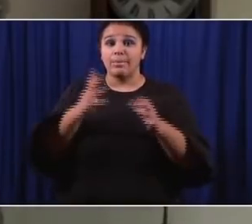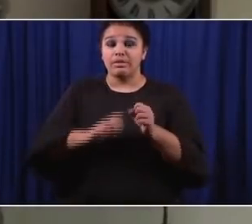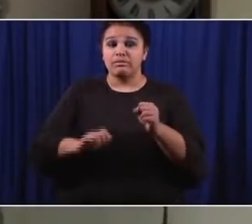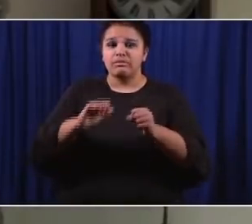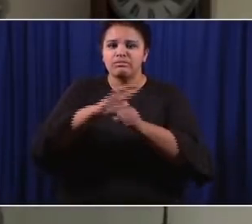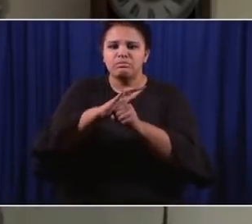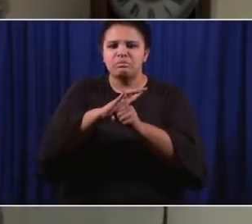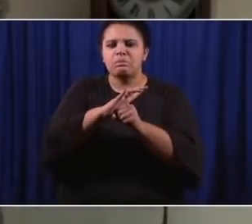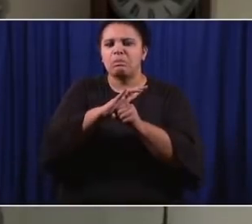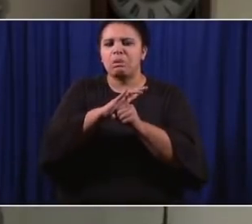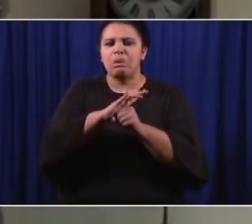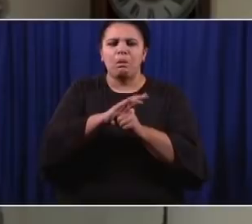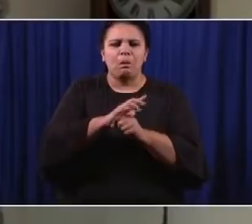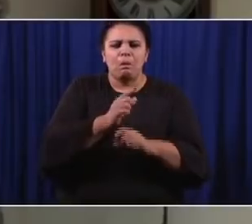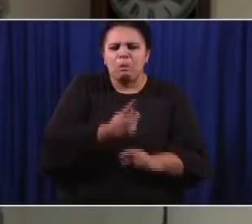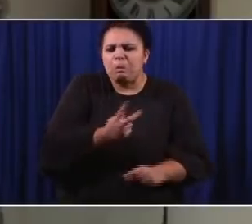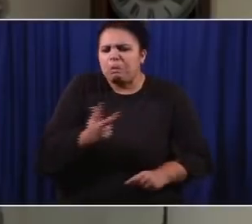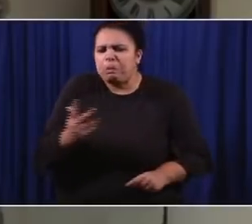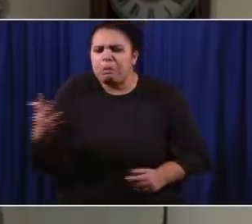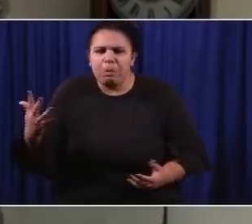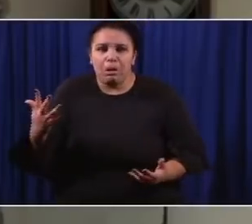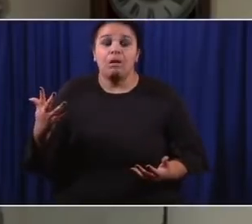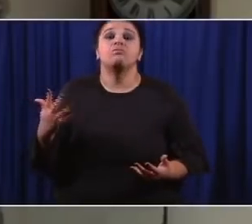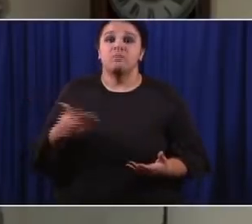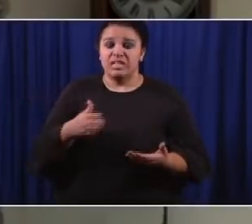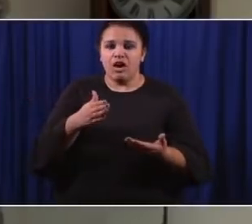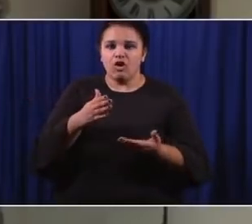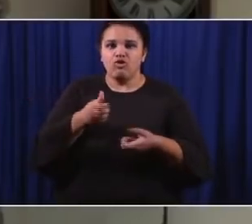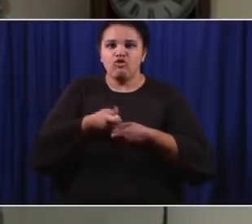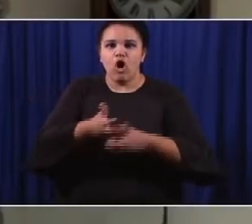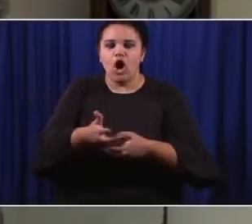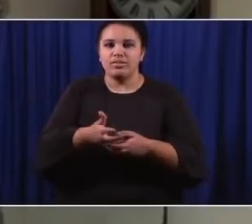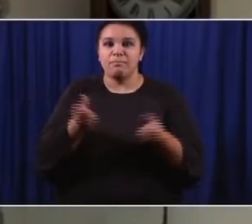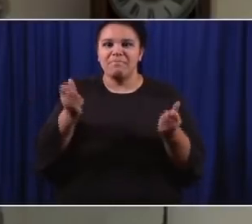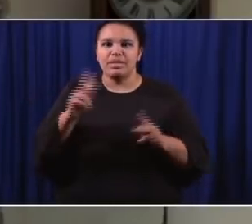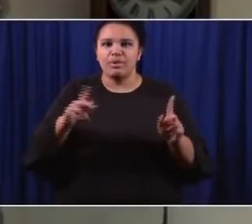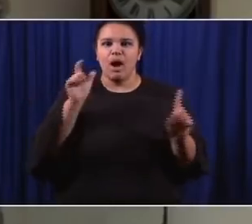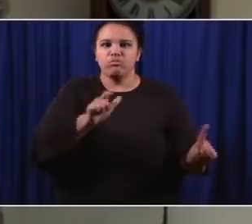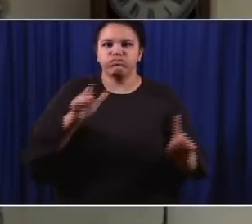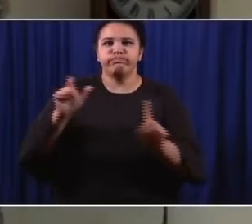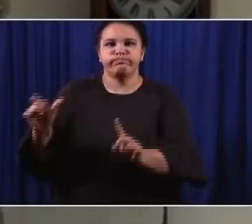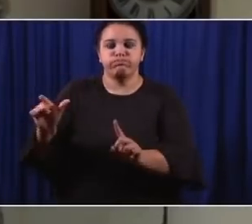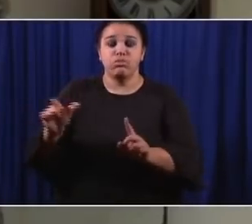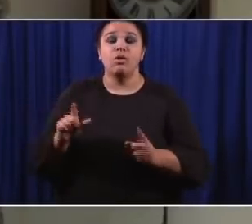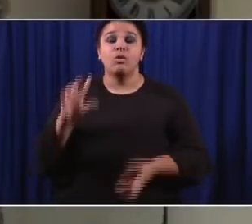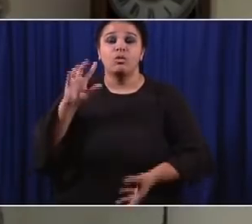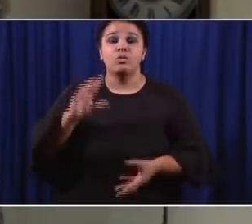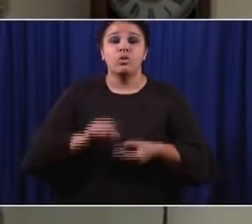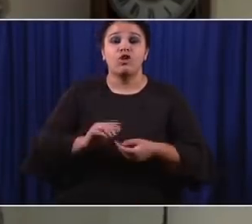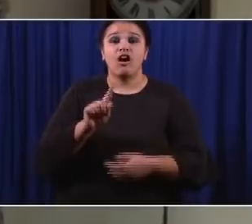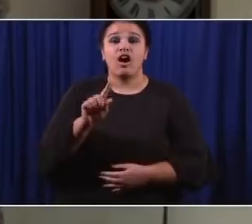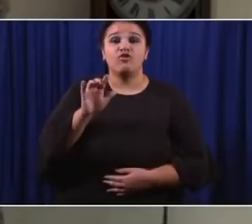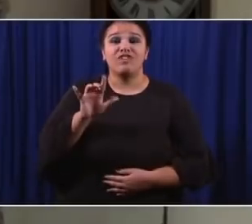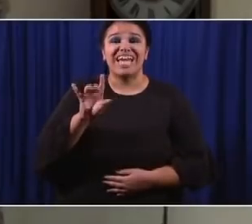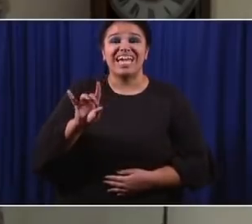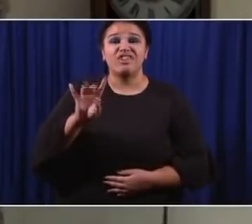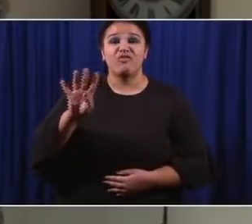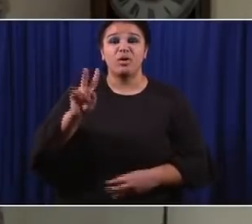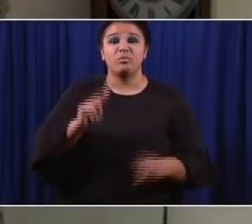triple-digit quarantines. Currently, one down in this area, there are 8 positives and 184 in quarantine,